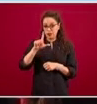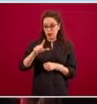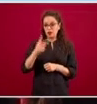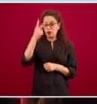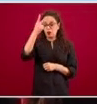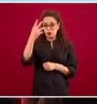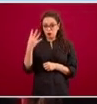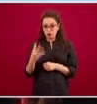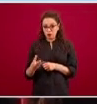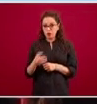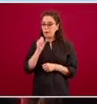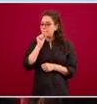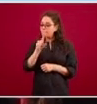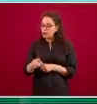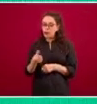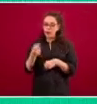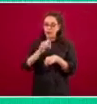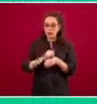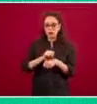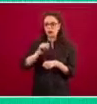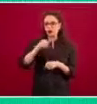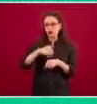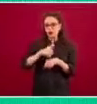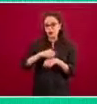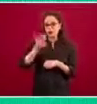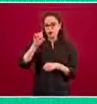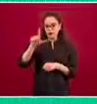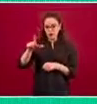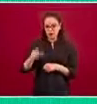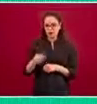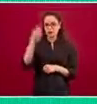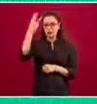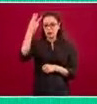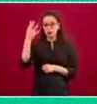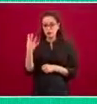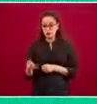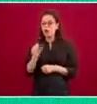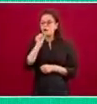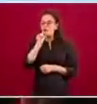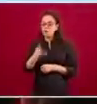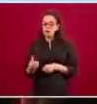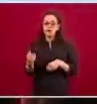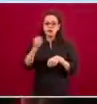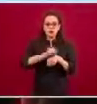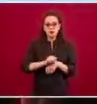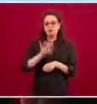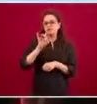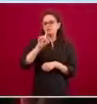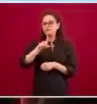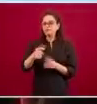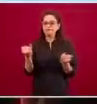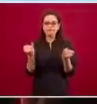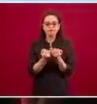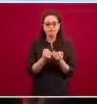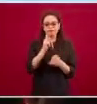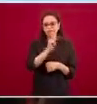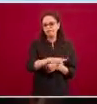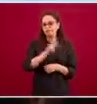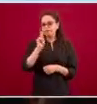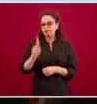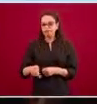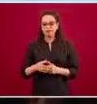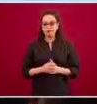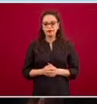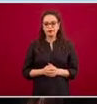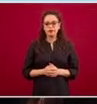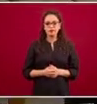one quarter had it on week 37, and then we have